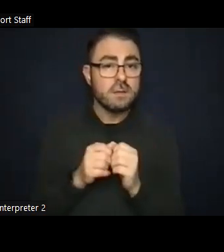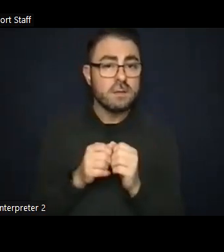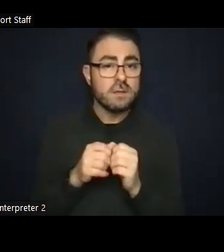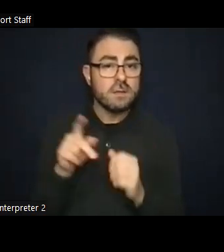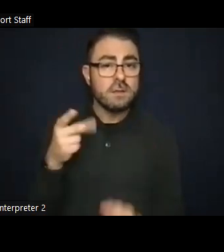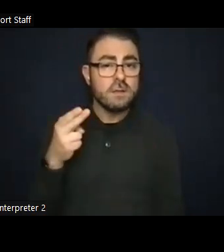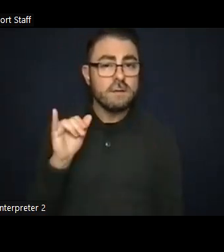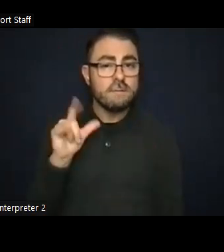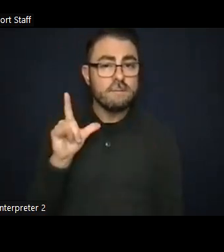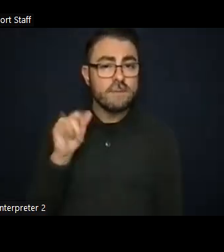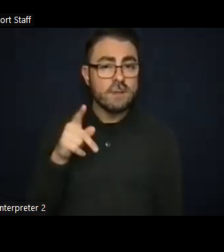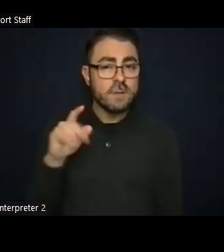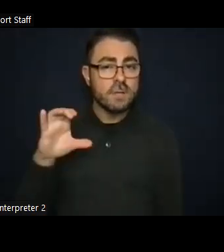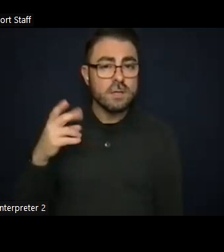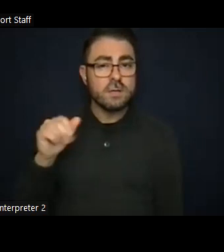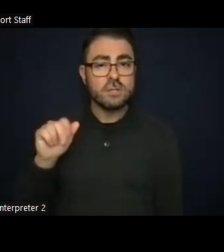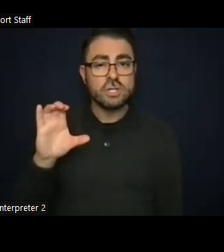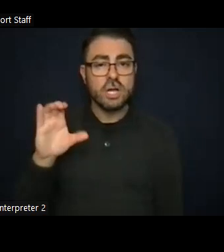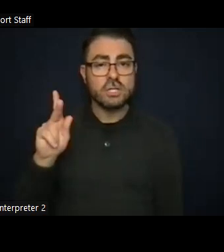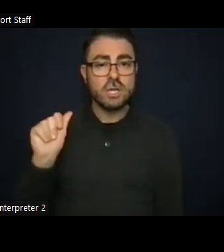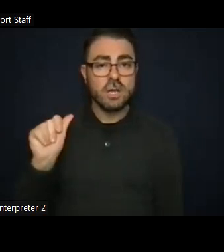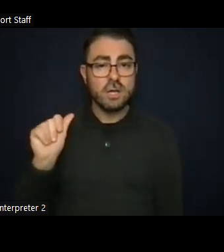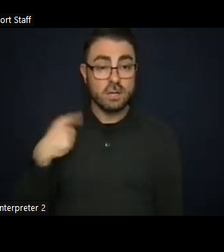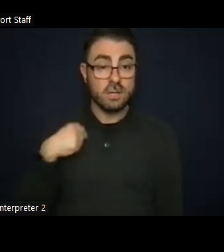Chachka? Can we read those?